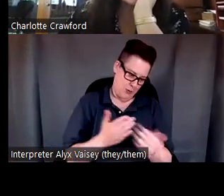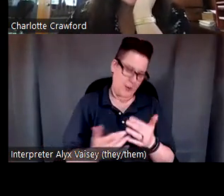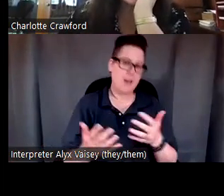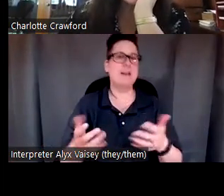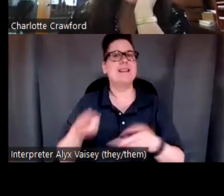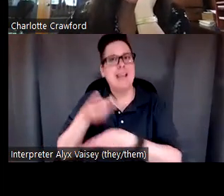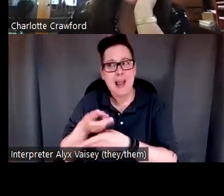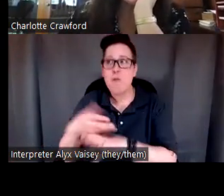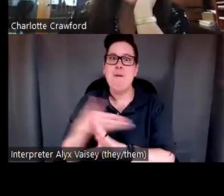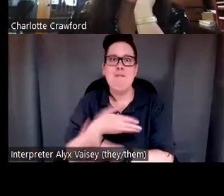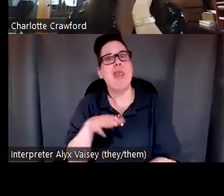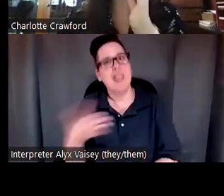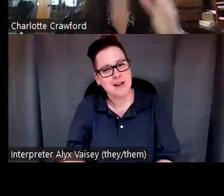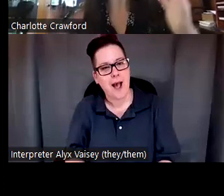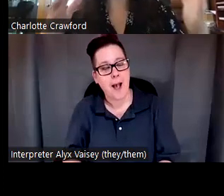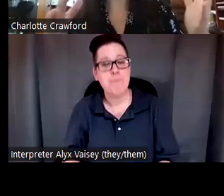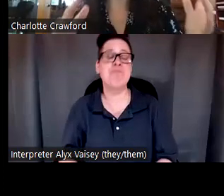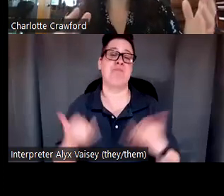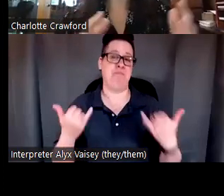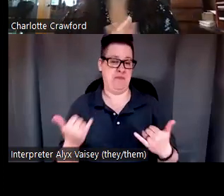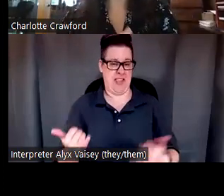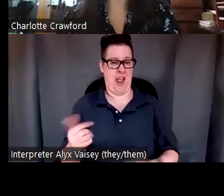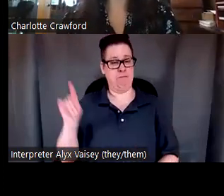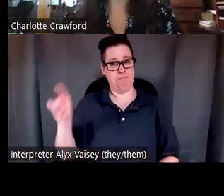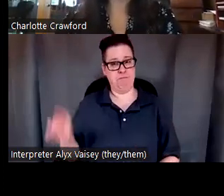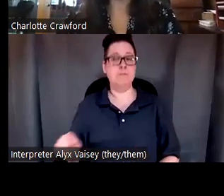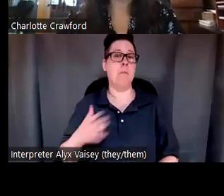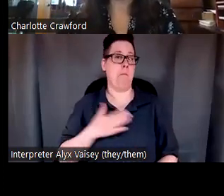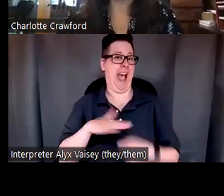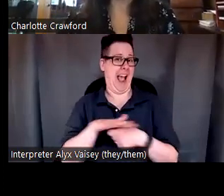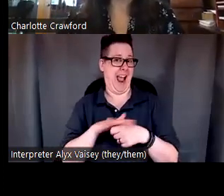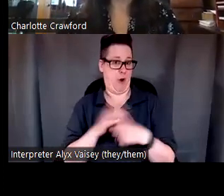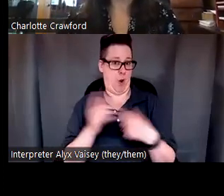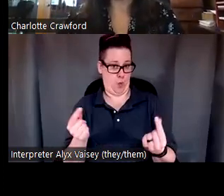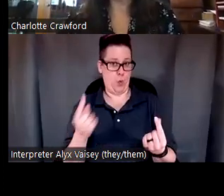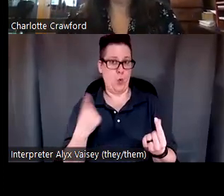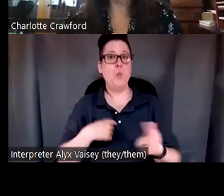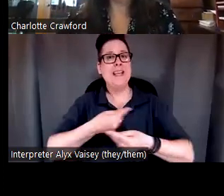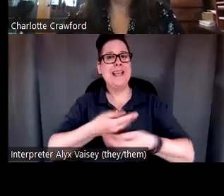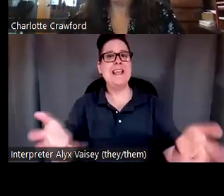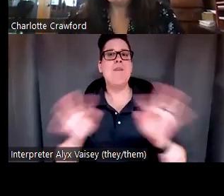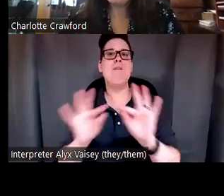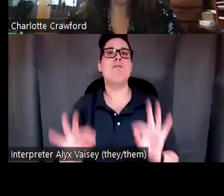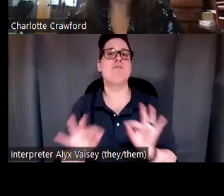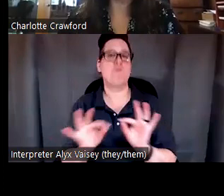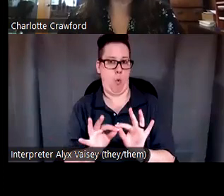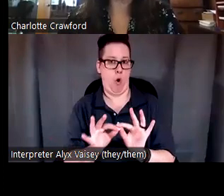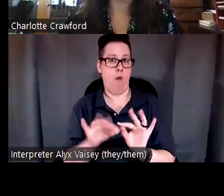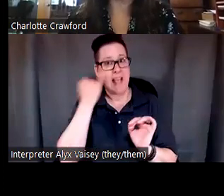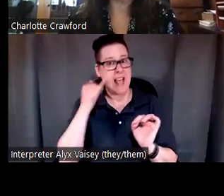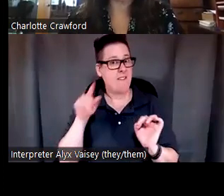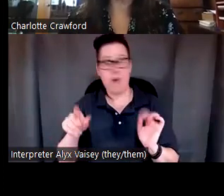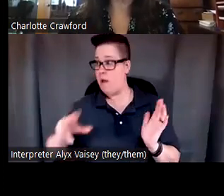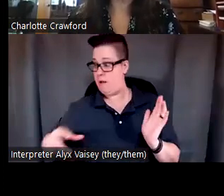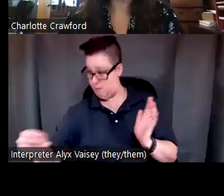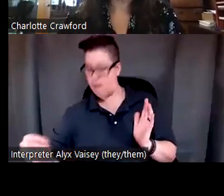before they die. Now, here's what I'm going to tell you. This is what people in my area do. We give them the forms to report so we can collect